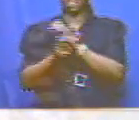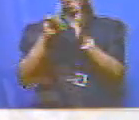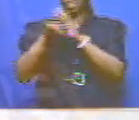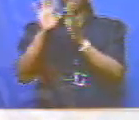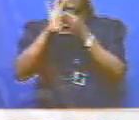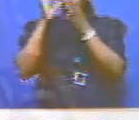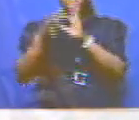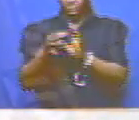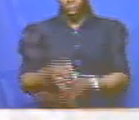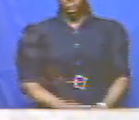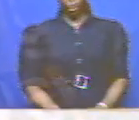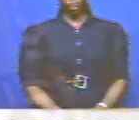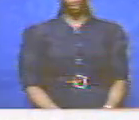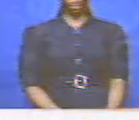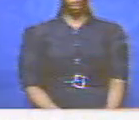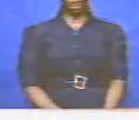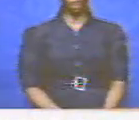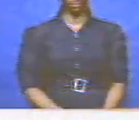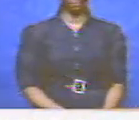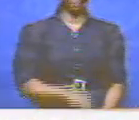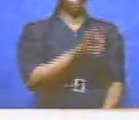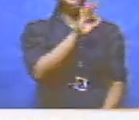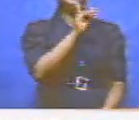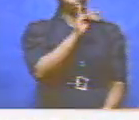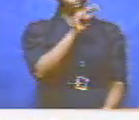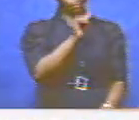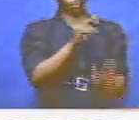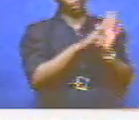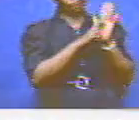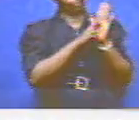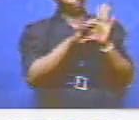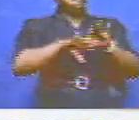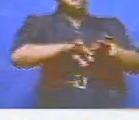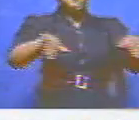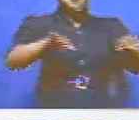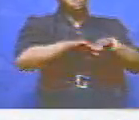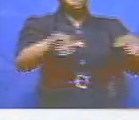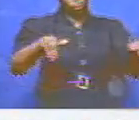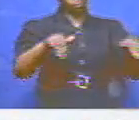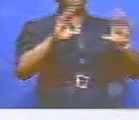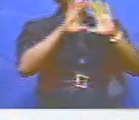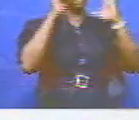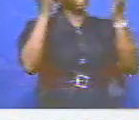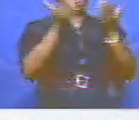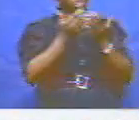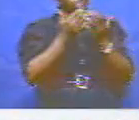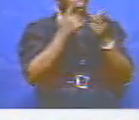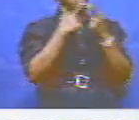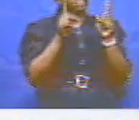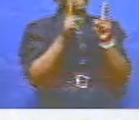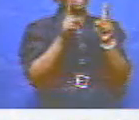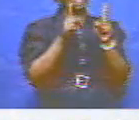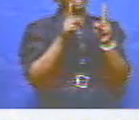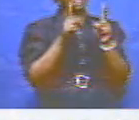Okay. Now, FINA not only represents swimming worldwide, it's actually all